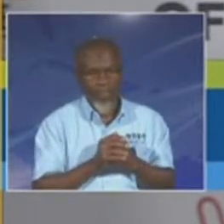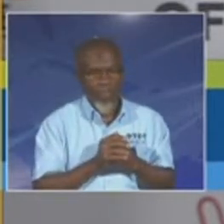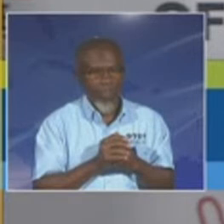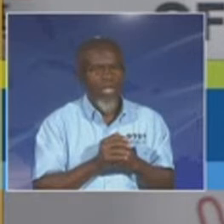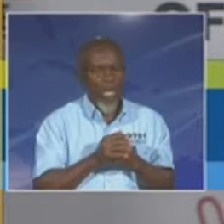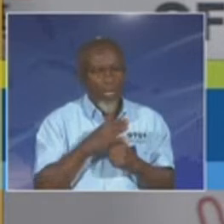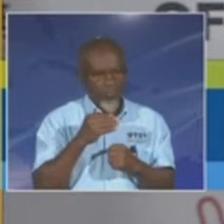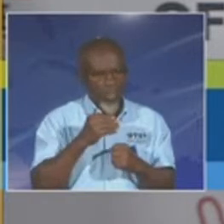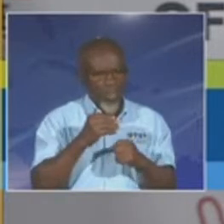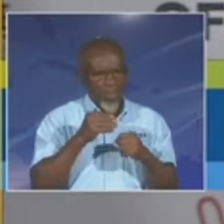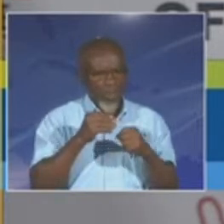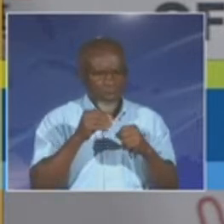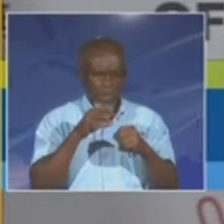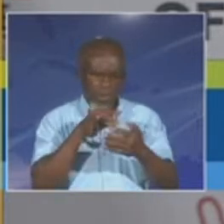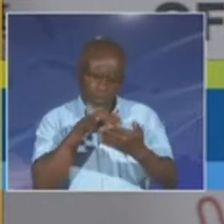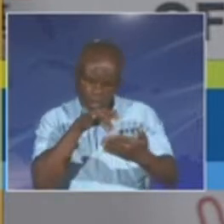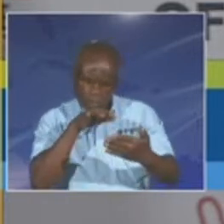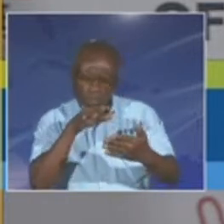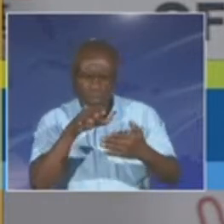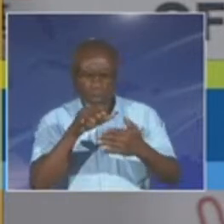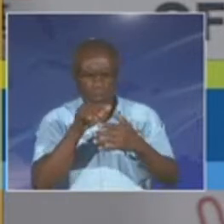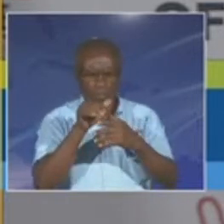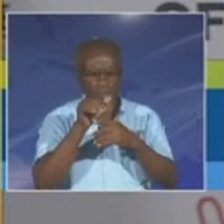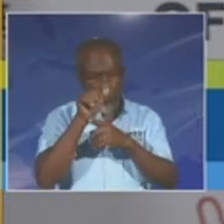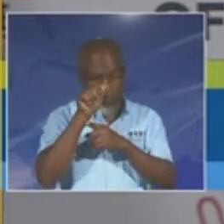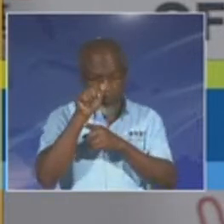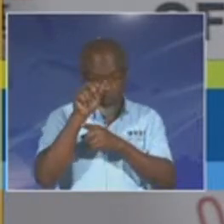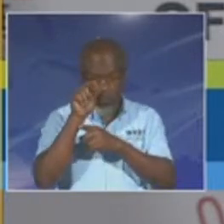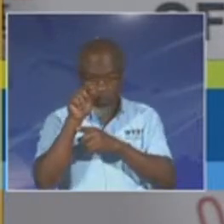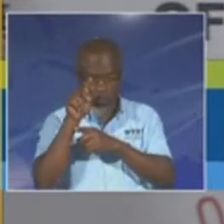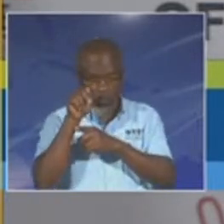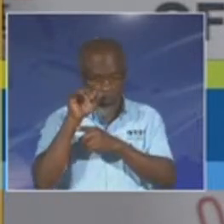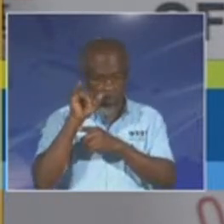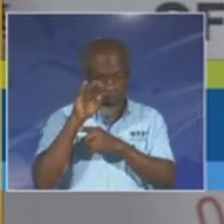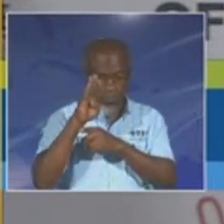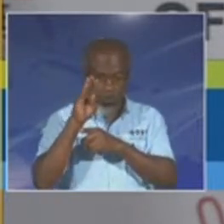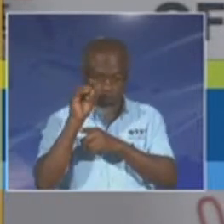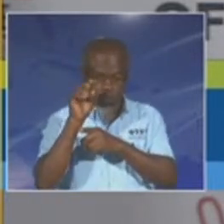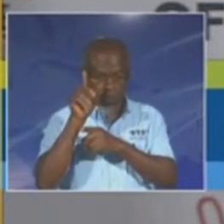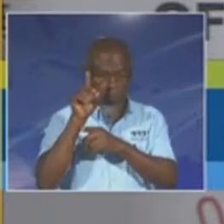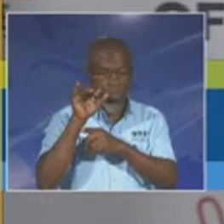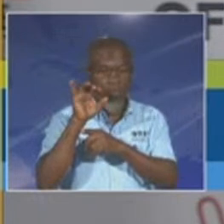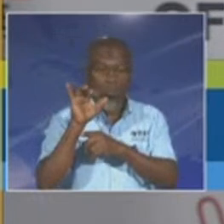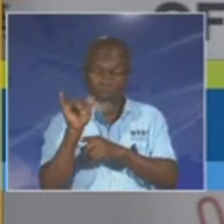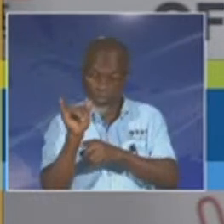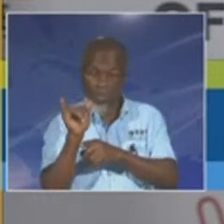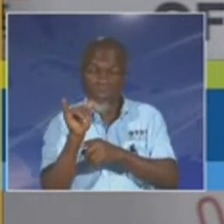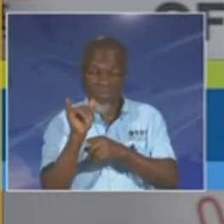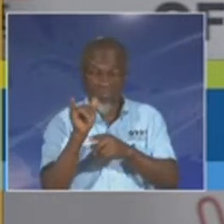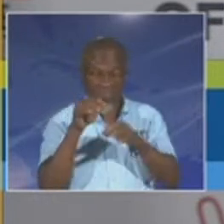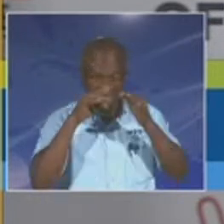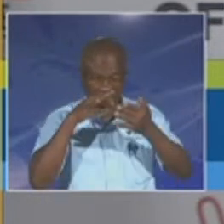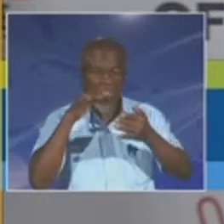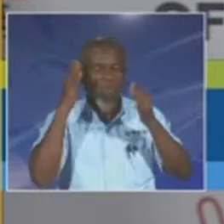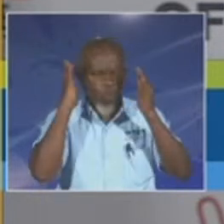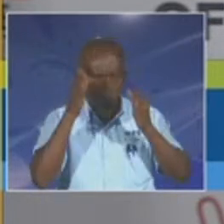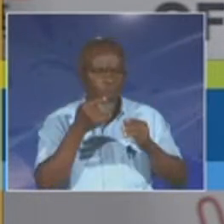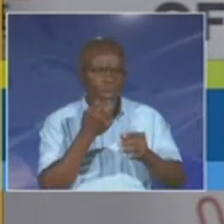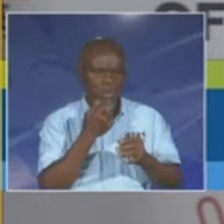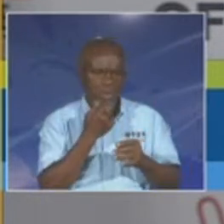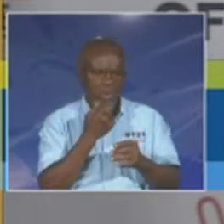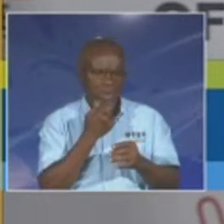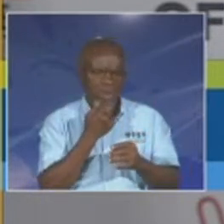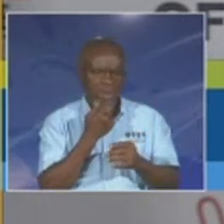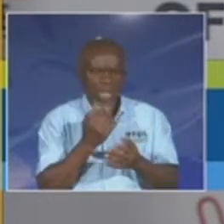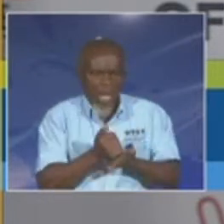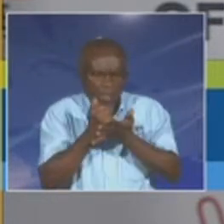some local information as well, post our booster, how long our immunity will last. So we're hoping to get some data